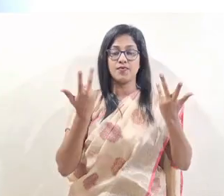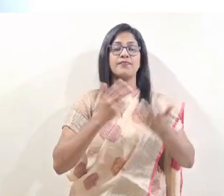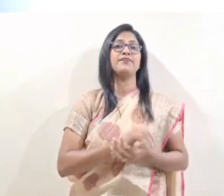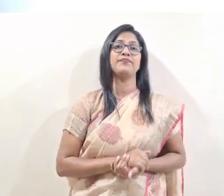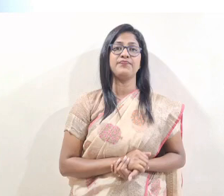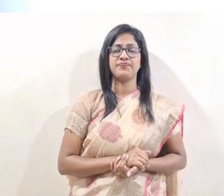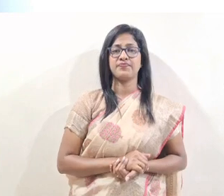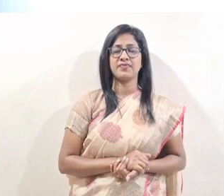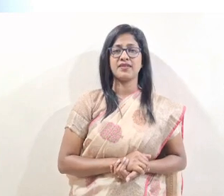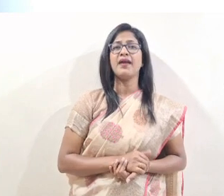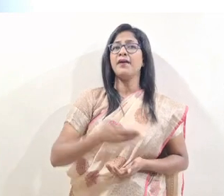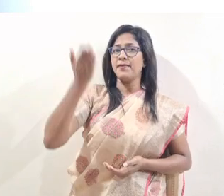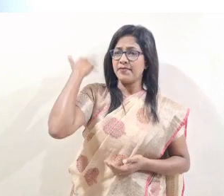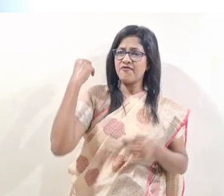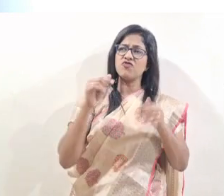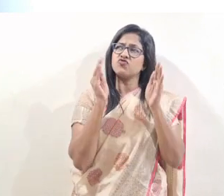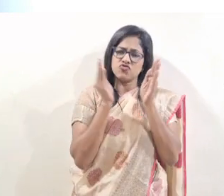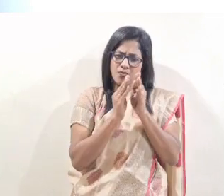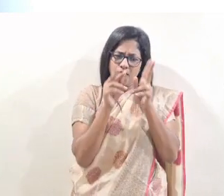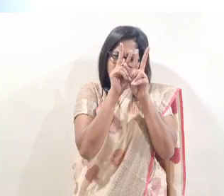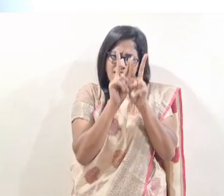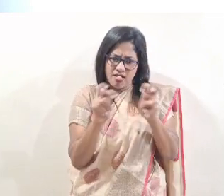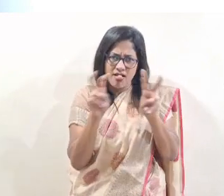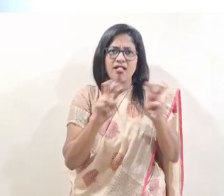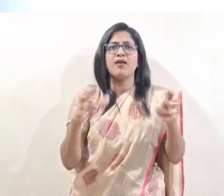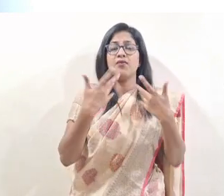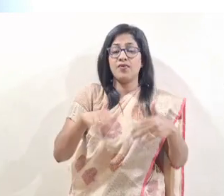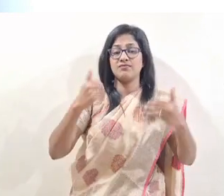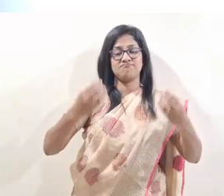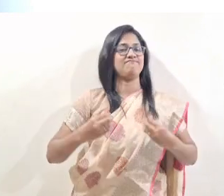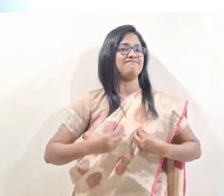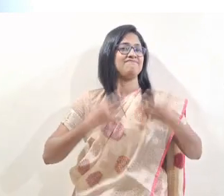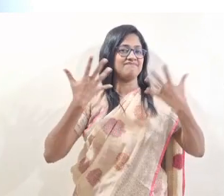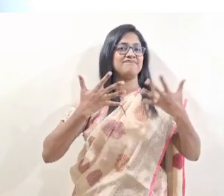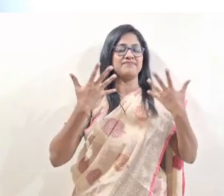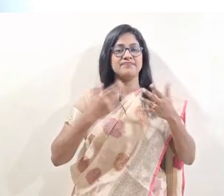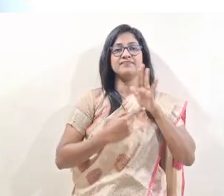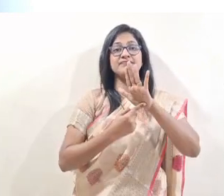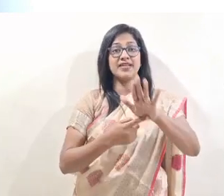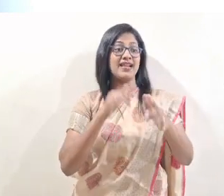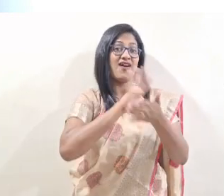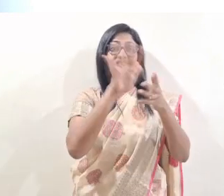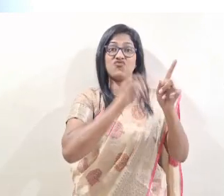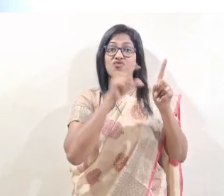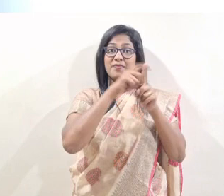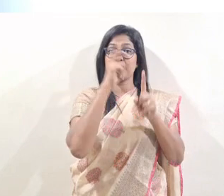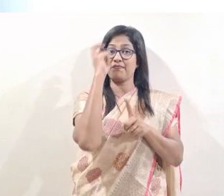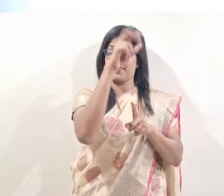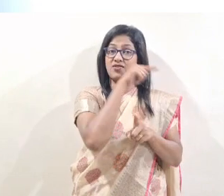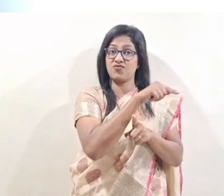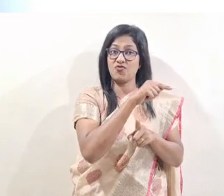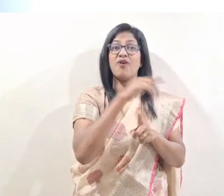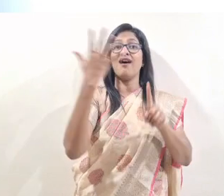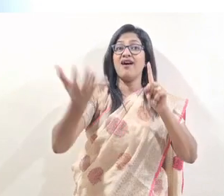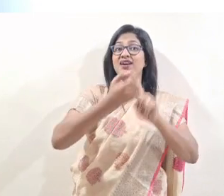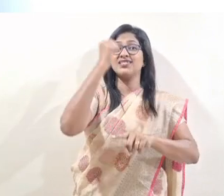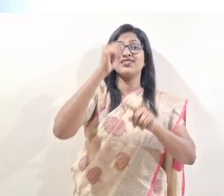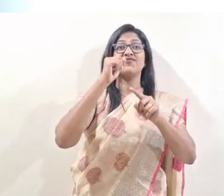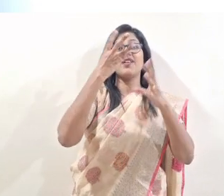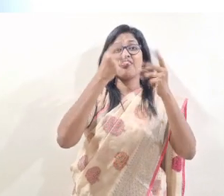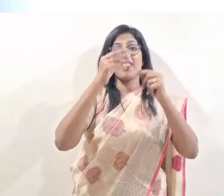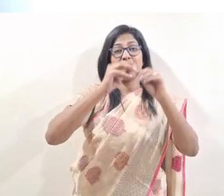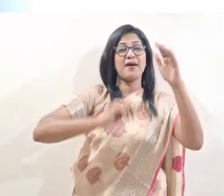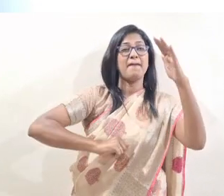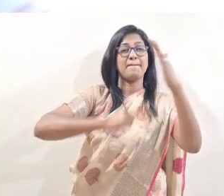So we did a small study on this, and I'm happy to say that Hyderabad Metro has achieved the